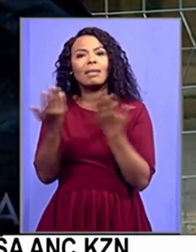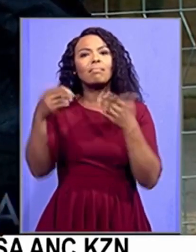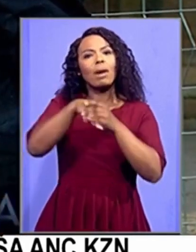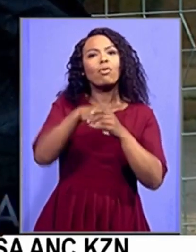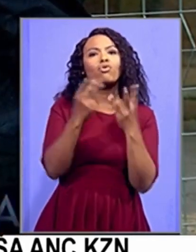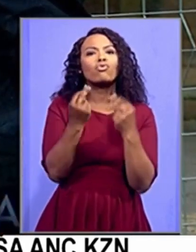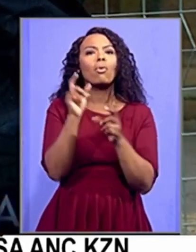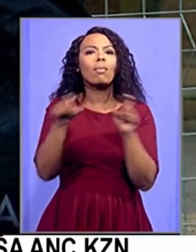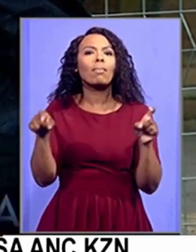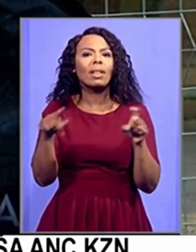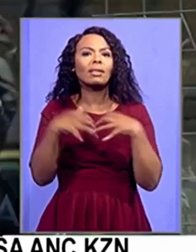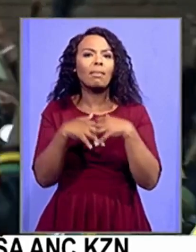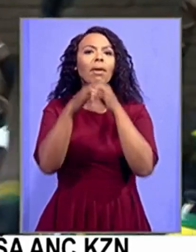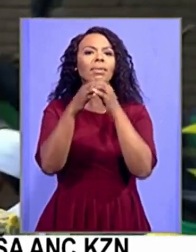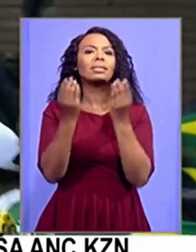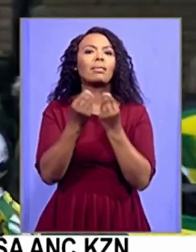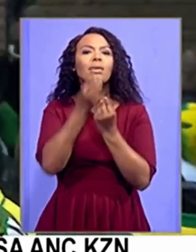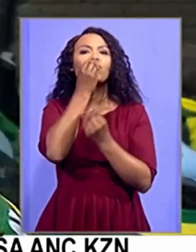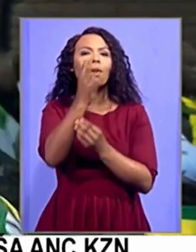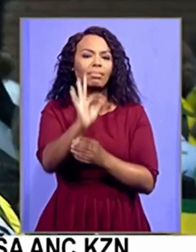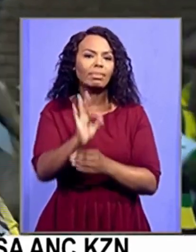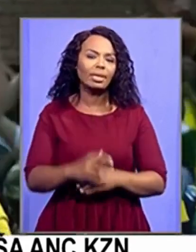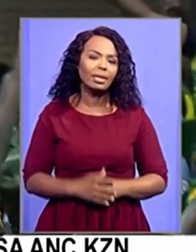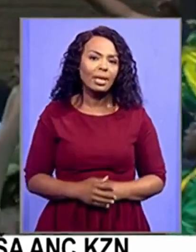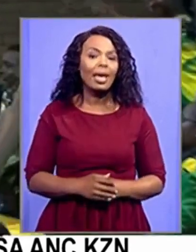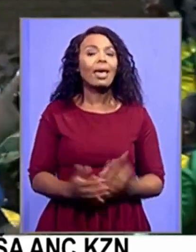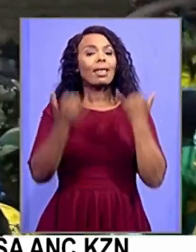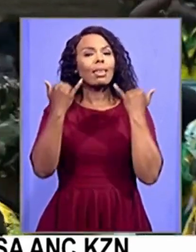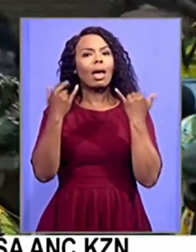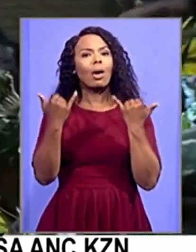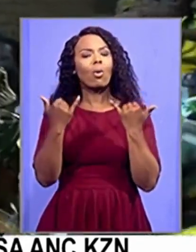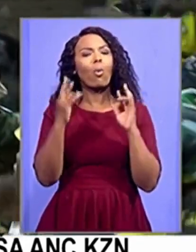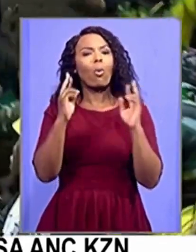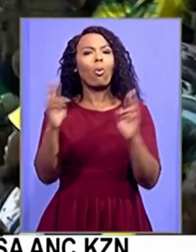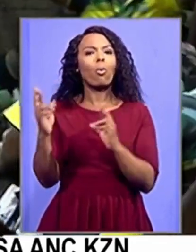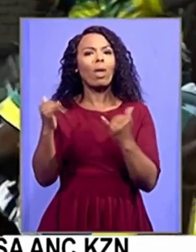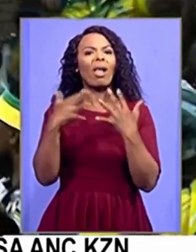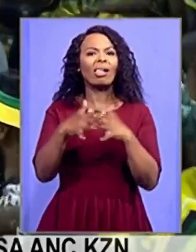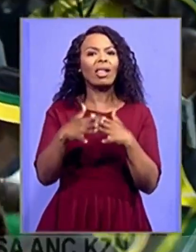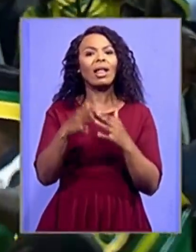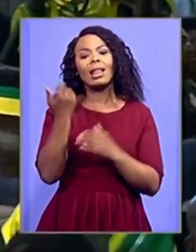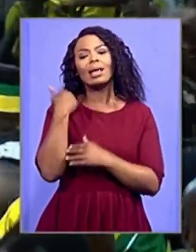something admirable. Go sa le bjalo go holofela gore ditšhitišo tša la